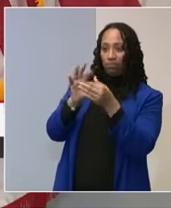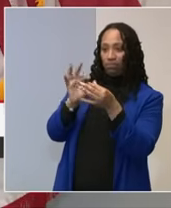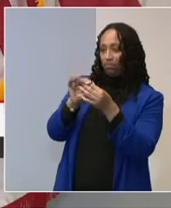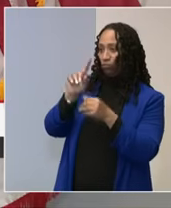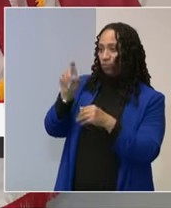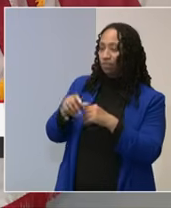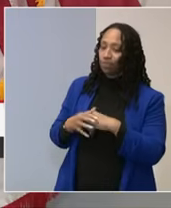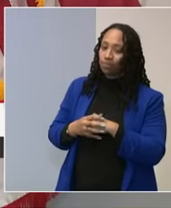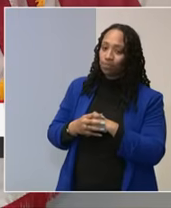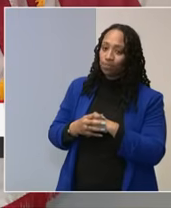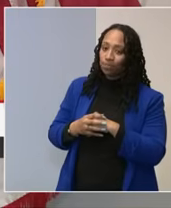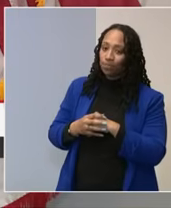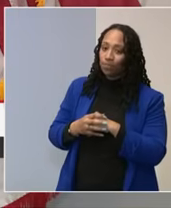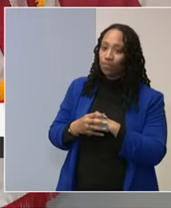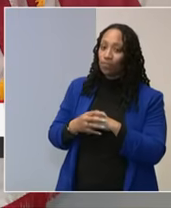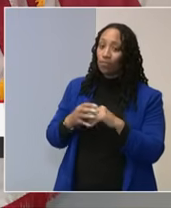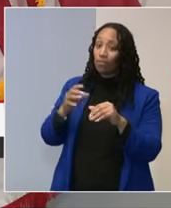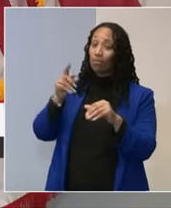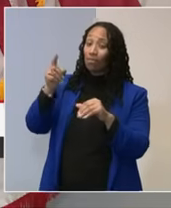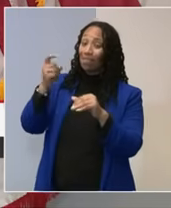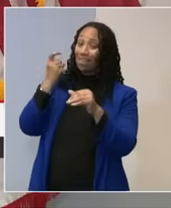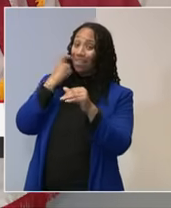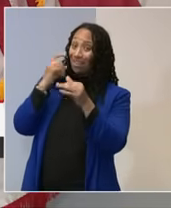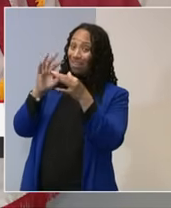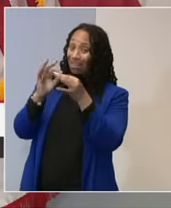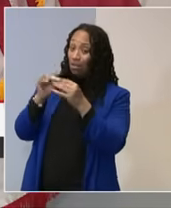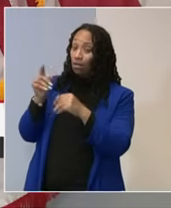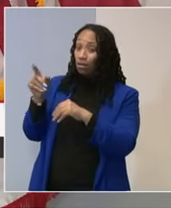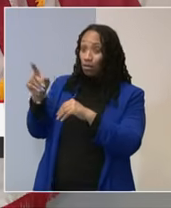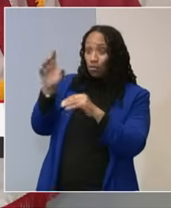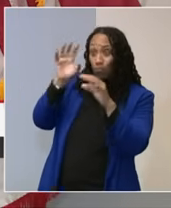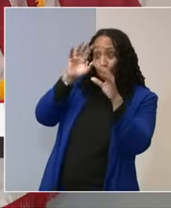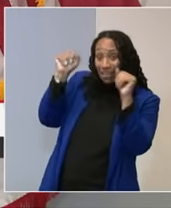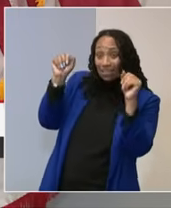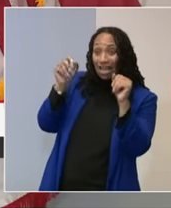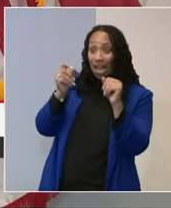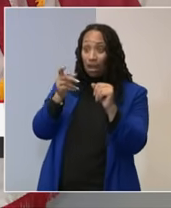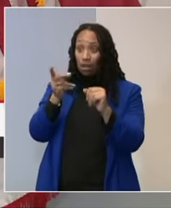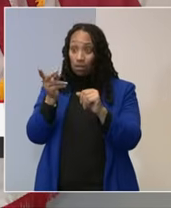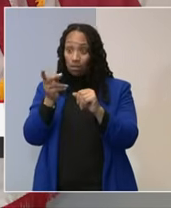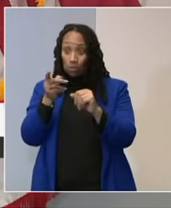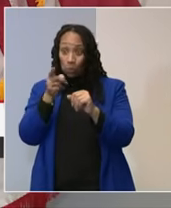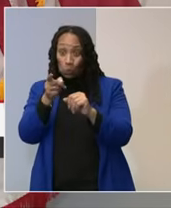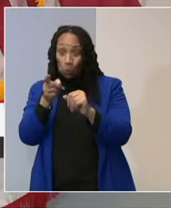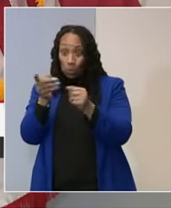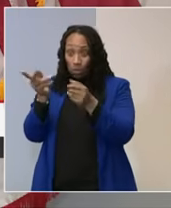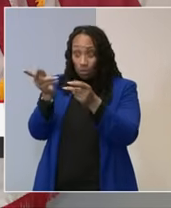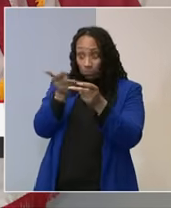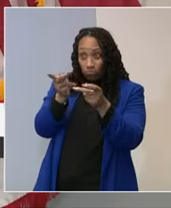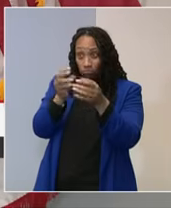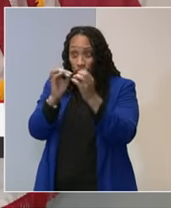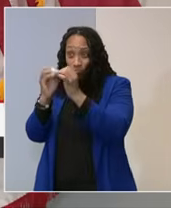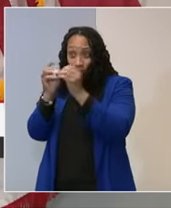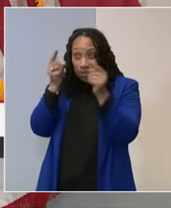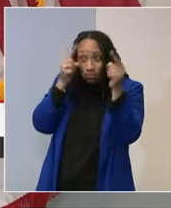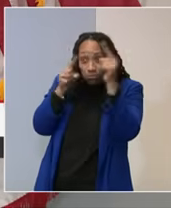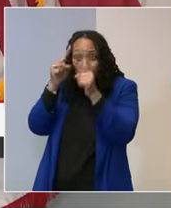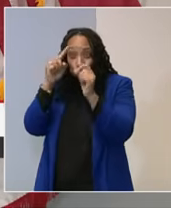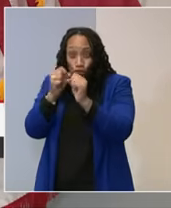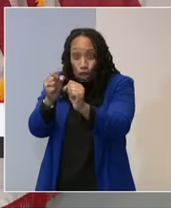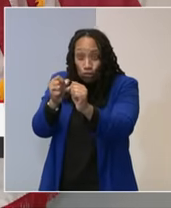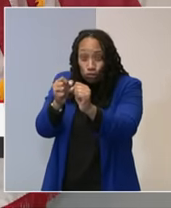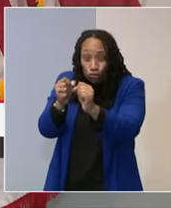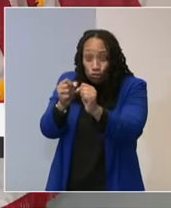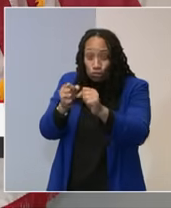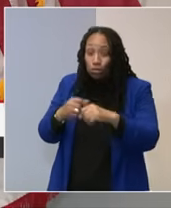President Trump and his assaults on the District of Columbia. Some of your worst critics, or many critics of yours, say that you have not spoken